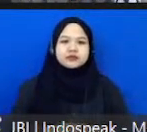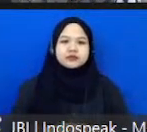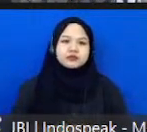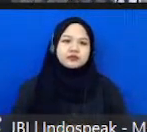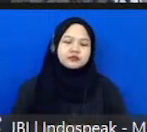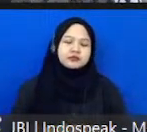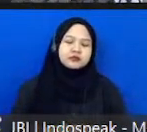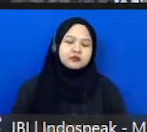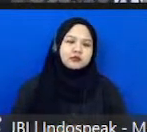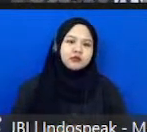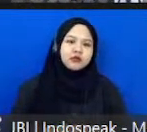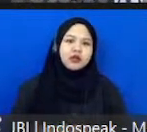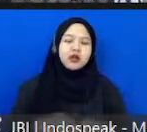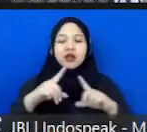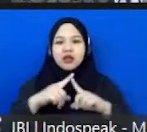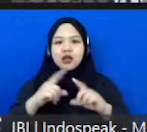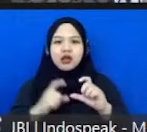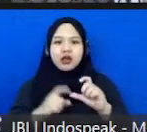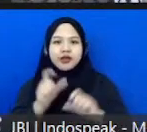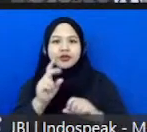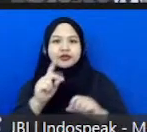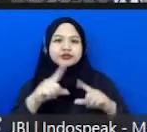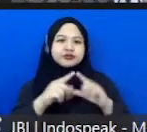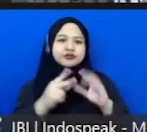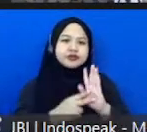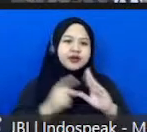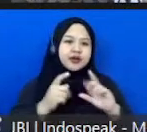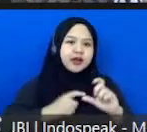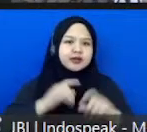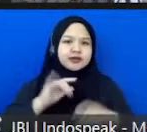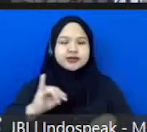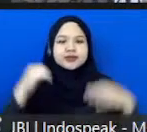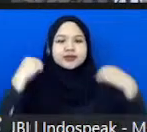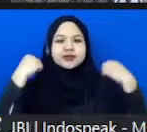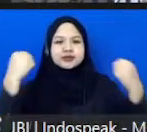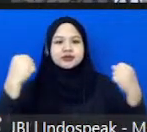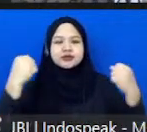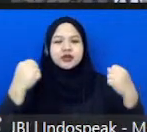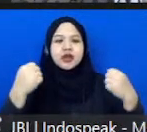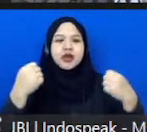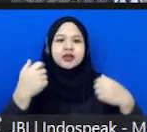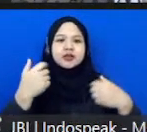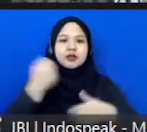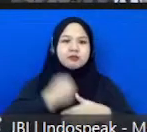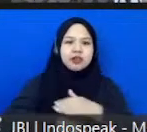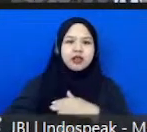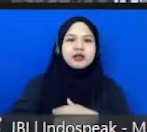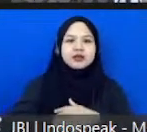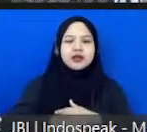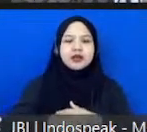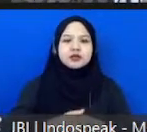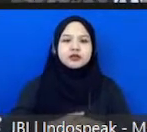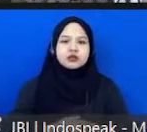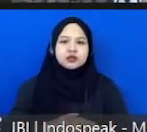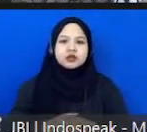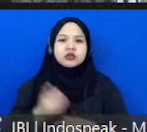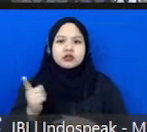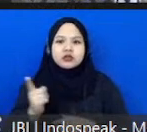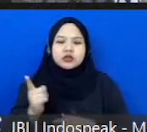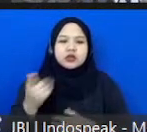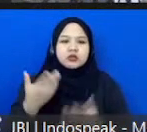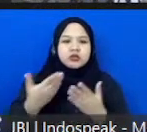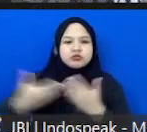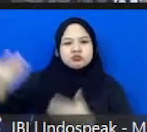the health insurance. The maternal health insurance is not become everyone business in the past